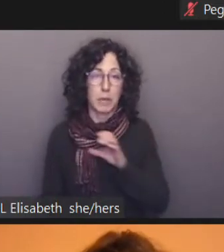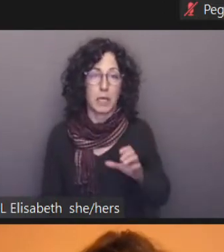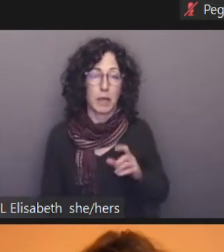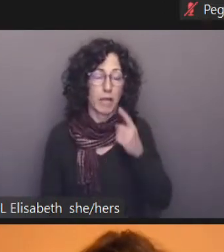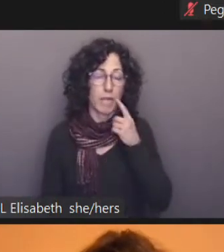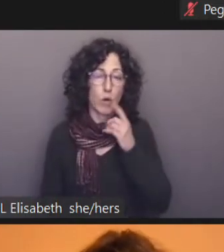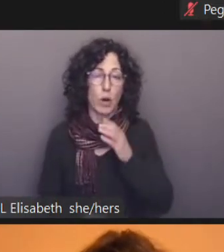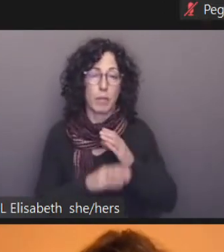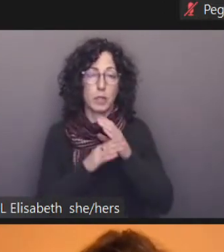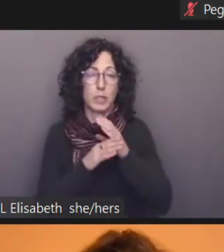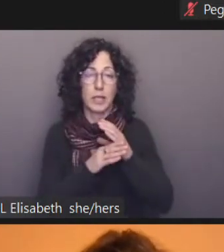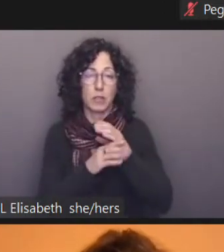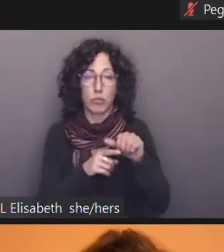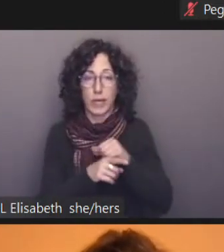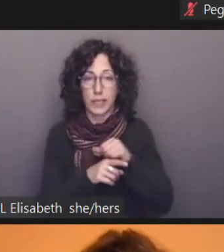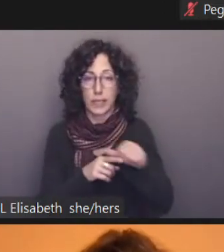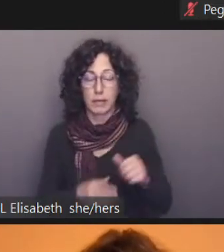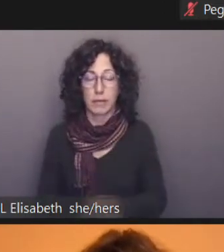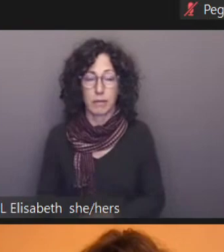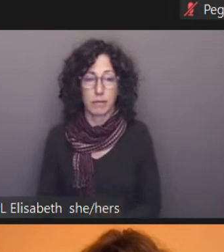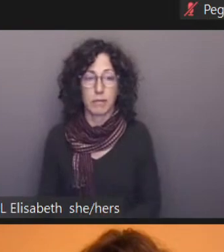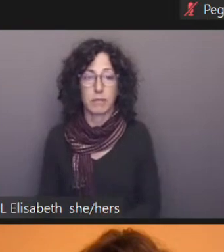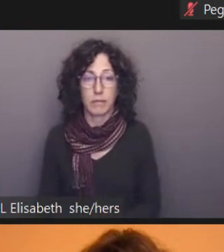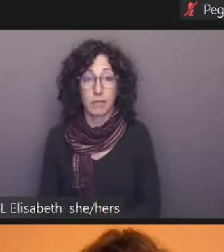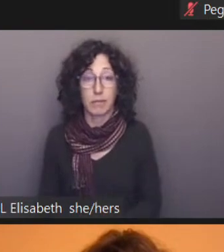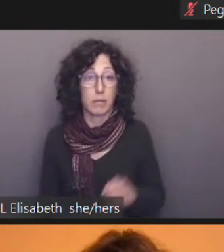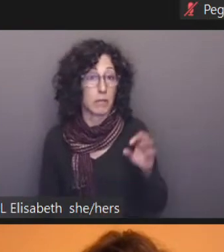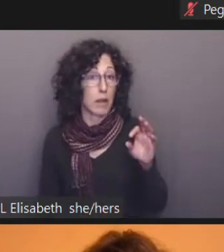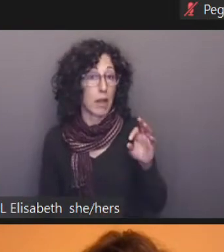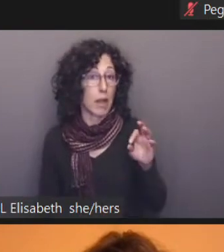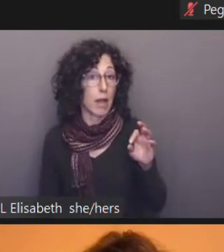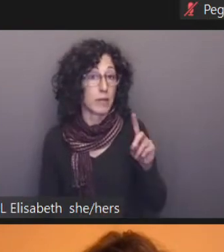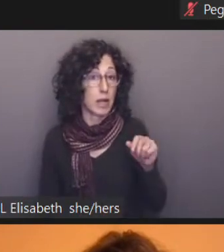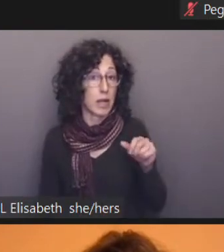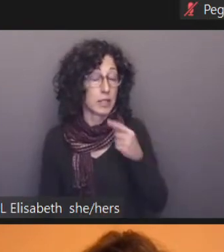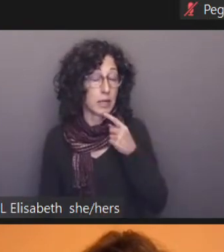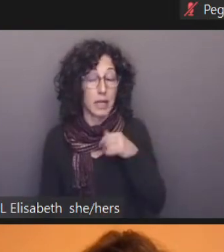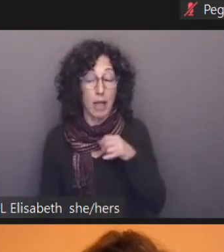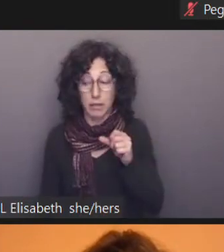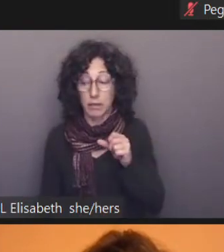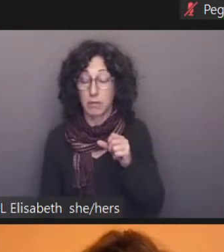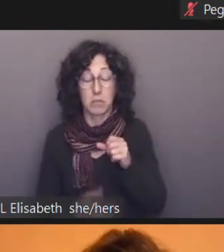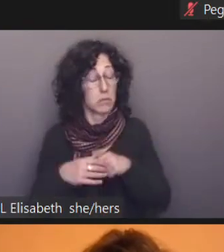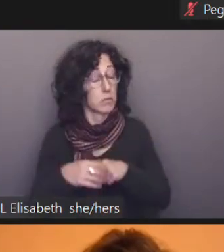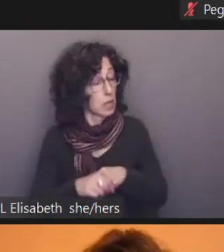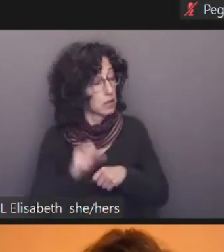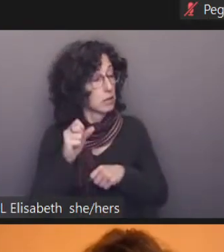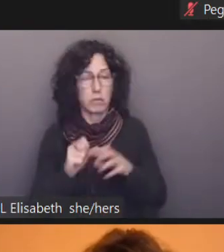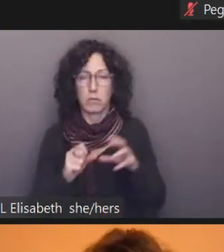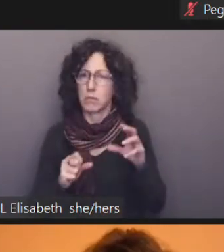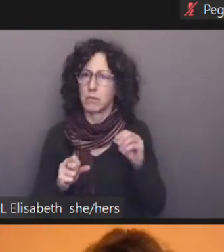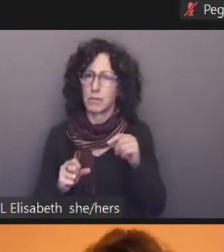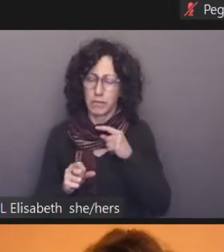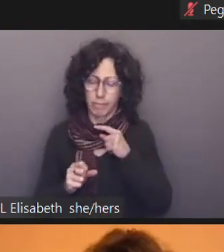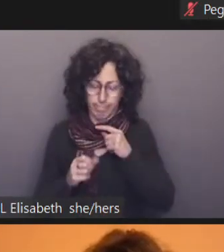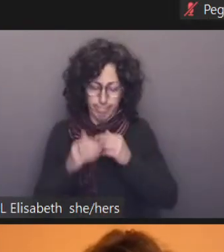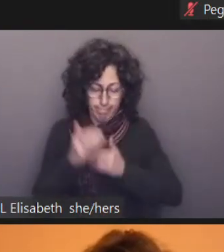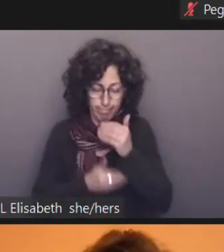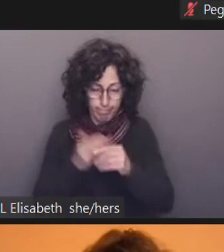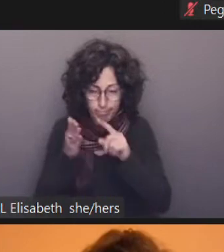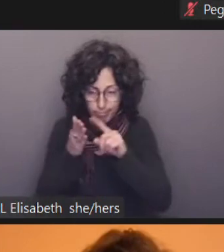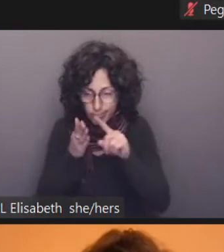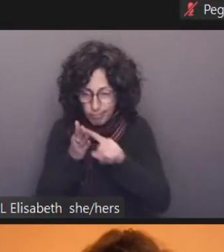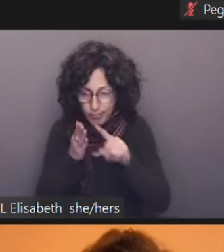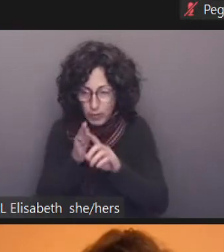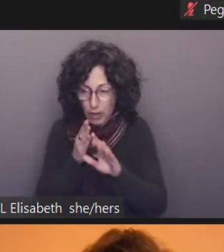Immunization Practices. They didn't just, FDA said yes, we will say yes. They had to go through their process of their experts